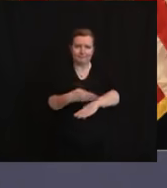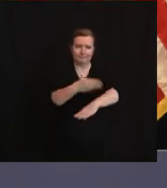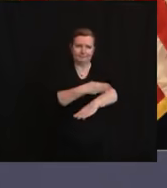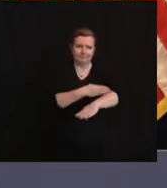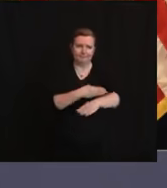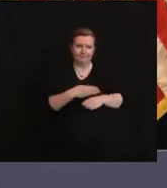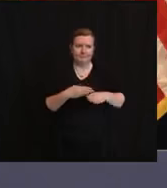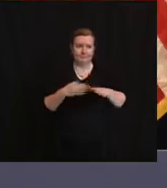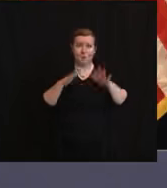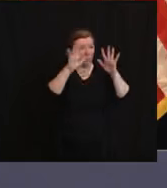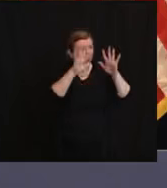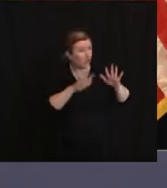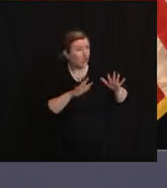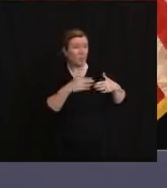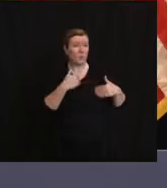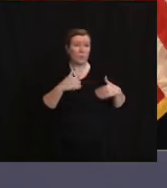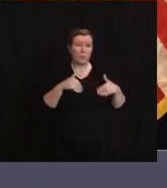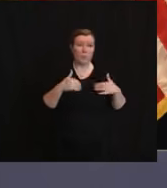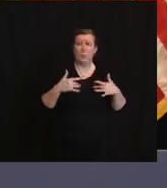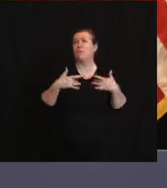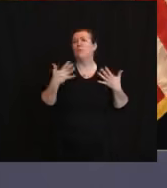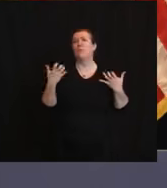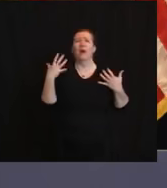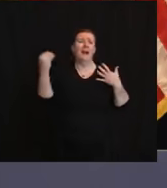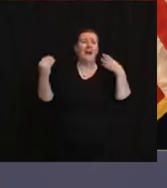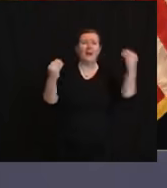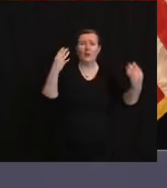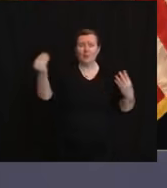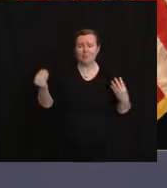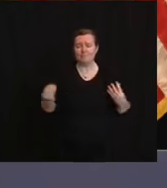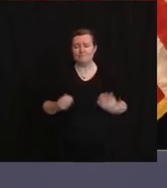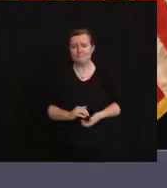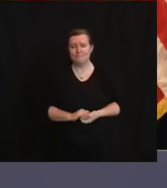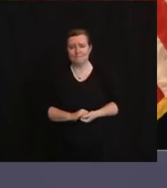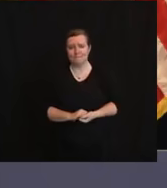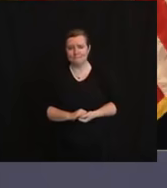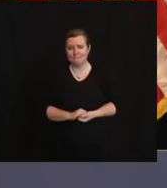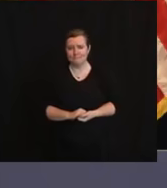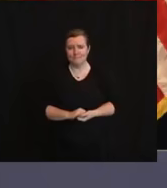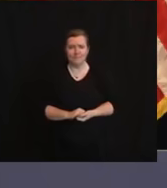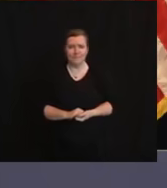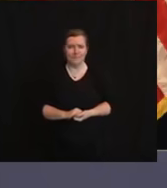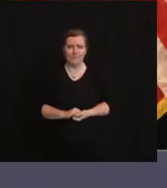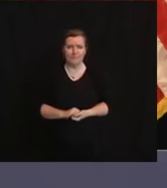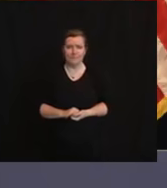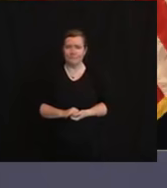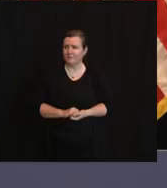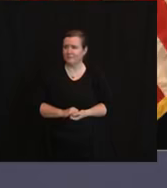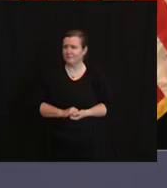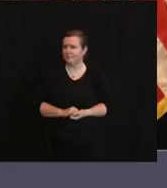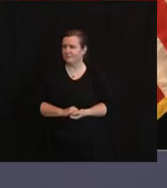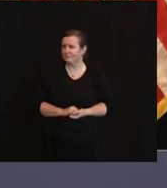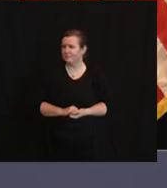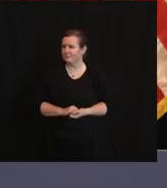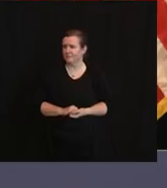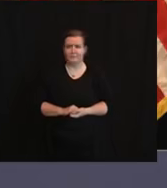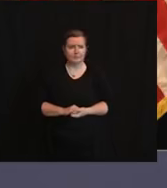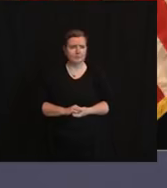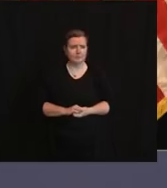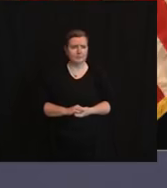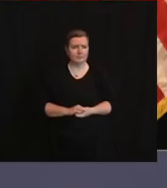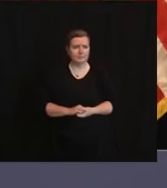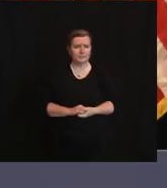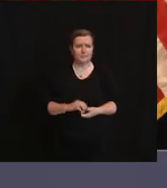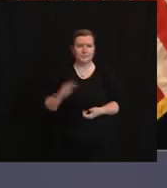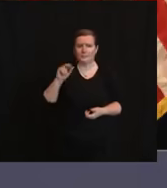We understand the pressure. Anything you want to add to that, either Pennsylvania or New York? Just with respect to golf courses in New